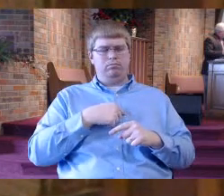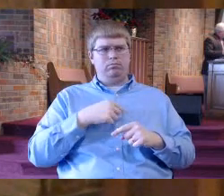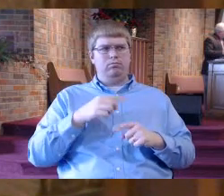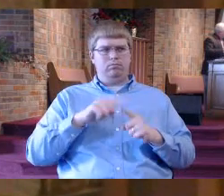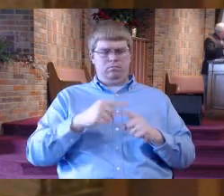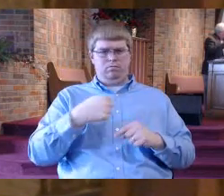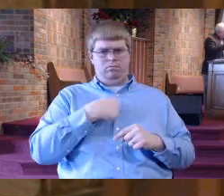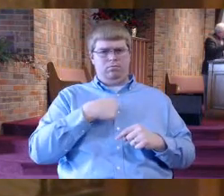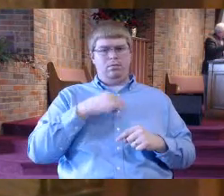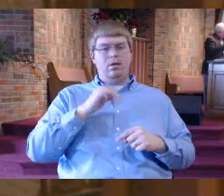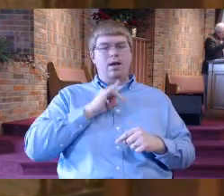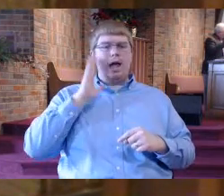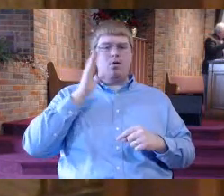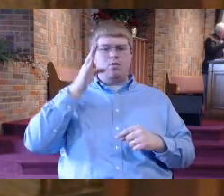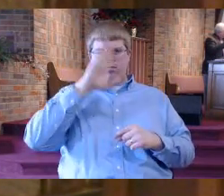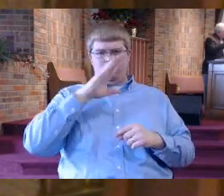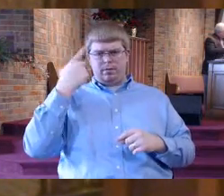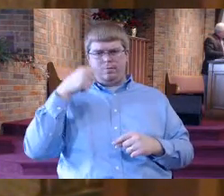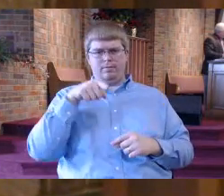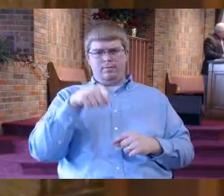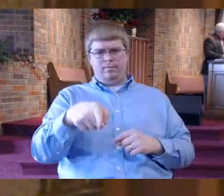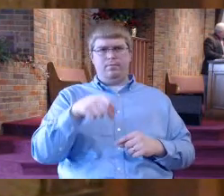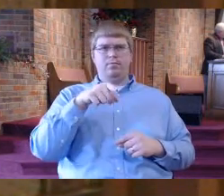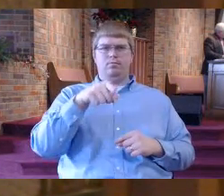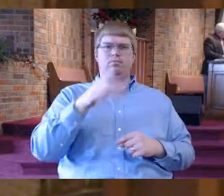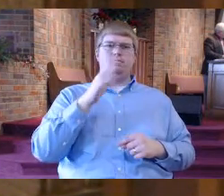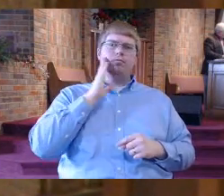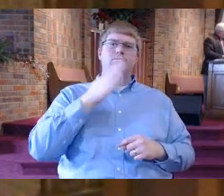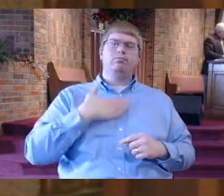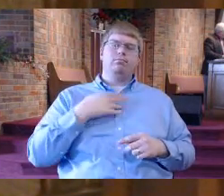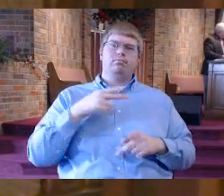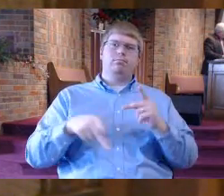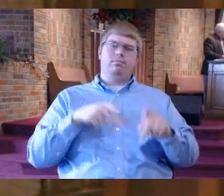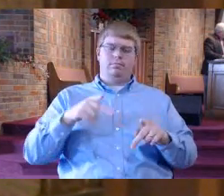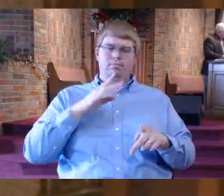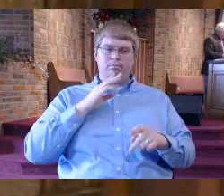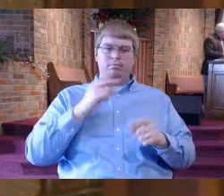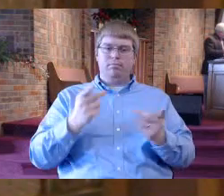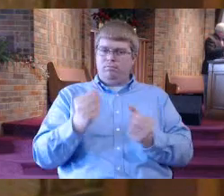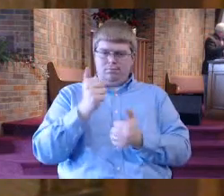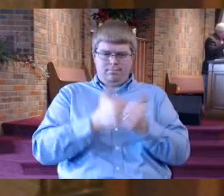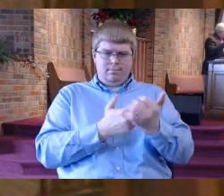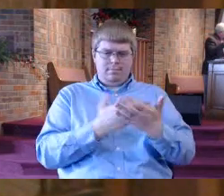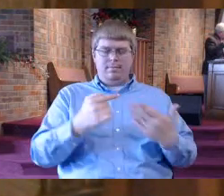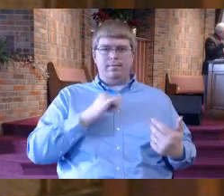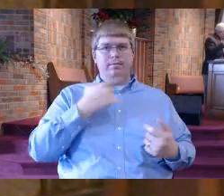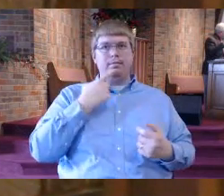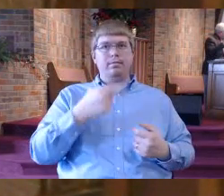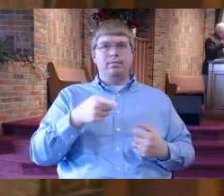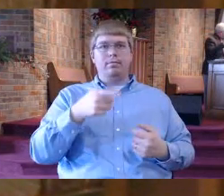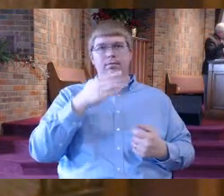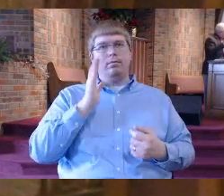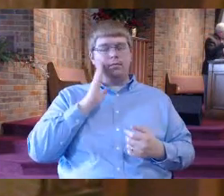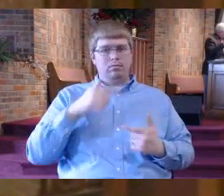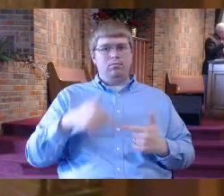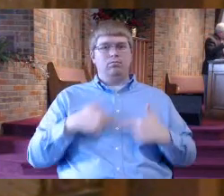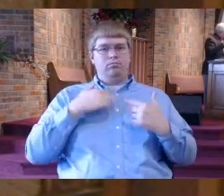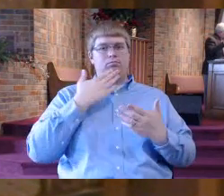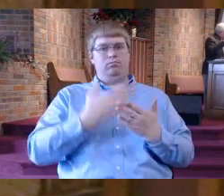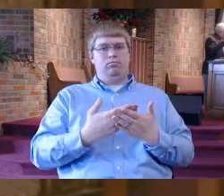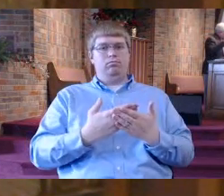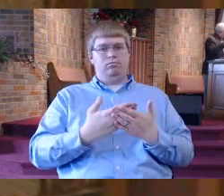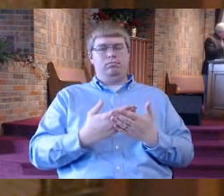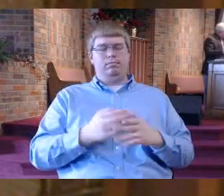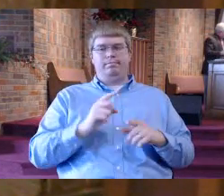my people, and walk in all the ways that I have commanded you, that it may be well with you. Yet they did not obey, nor incline their ear,